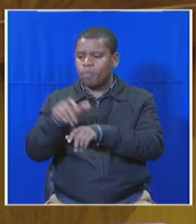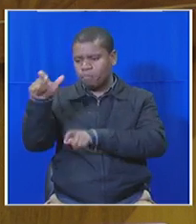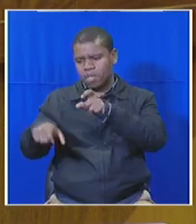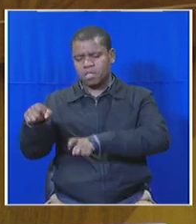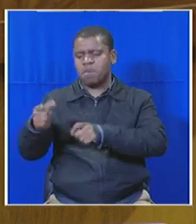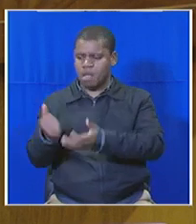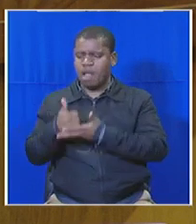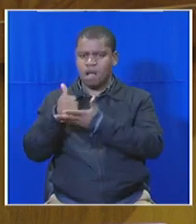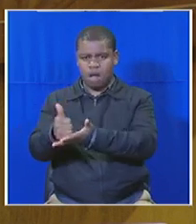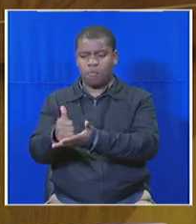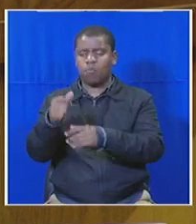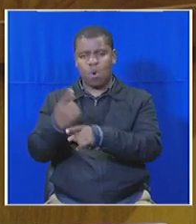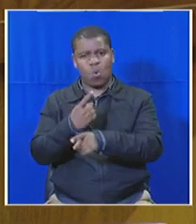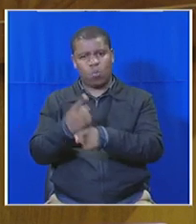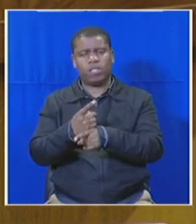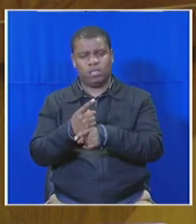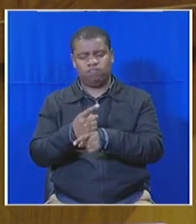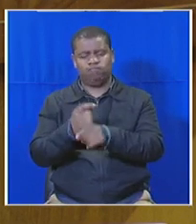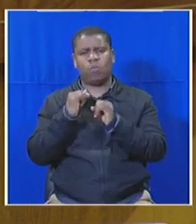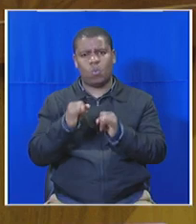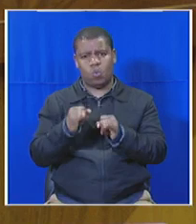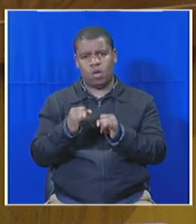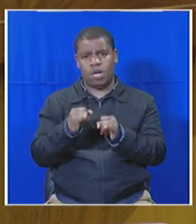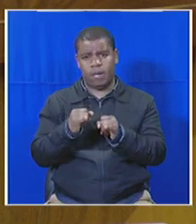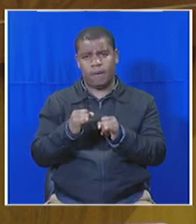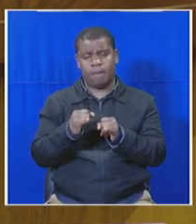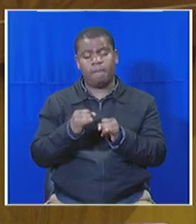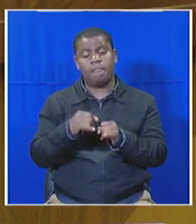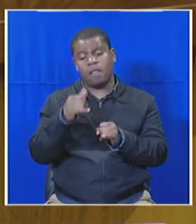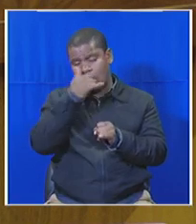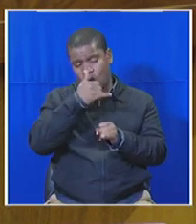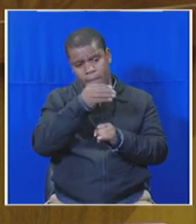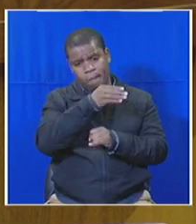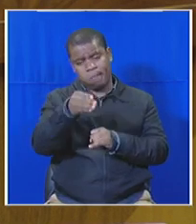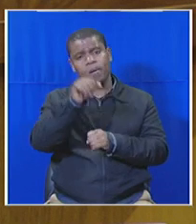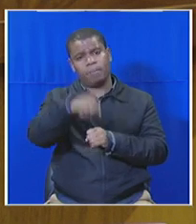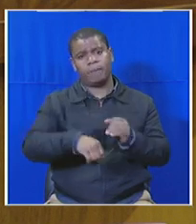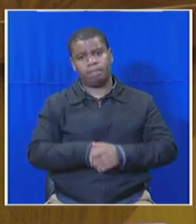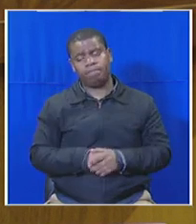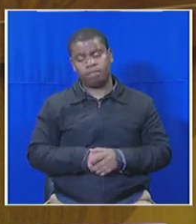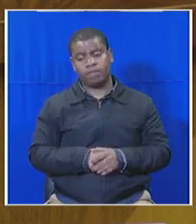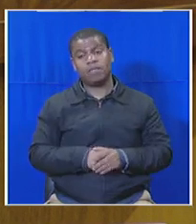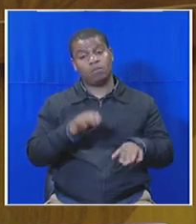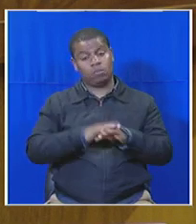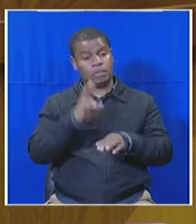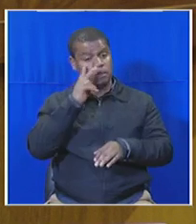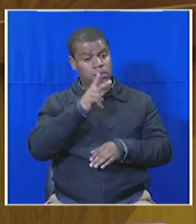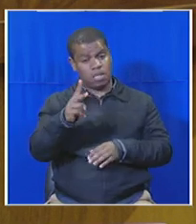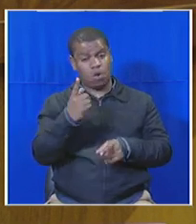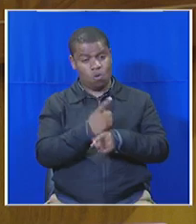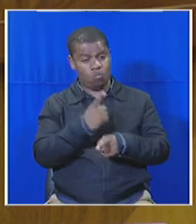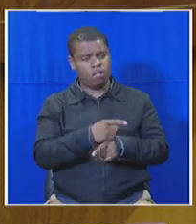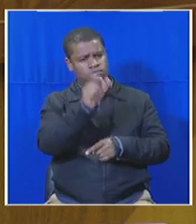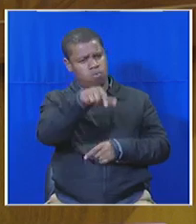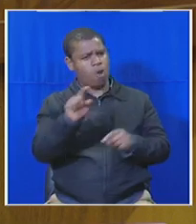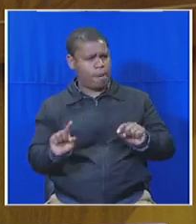officers dealing with traumatic and depression-inducing crime scenes, as well as seeing their colleagues wounded or targeted in the